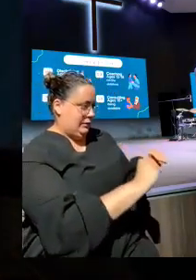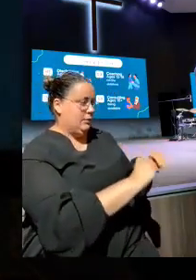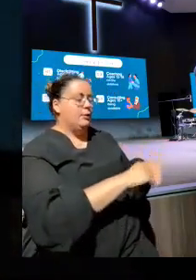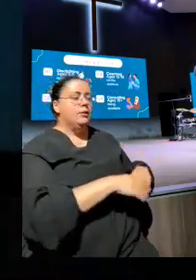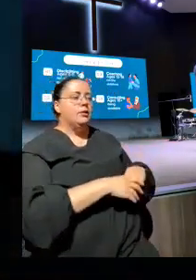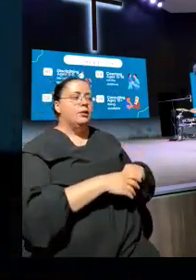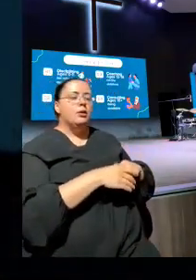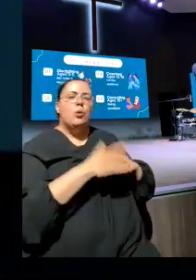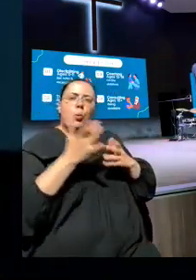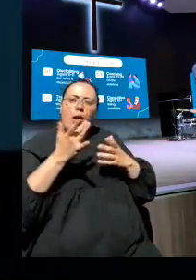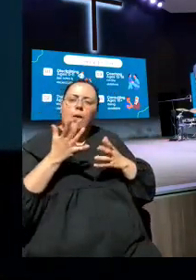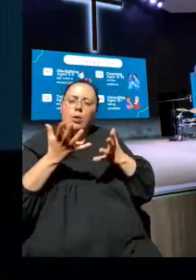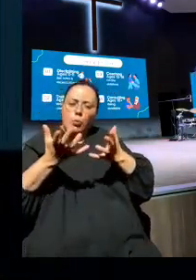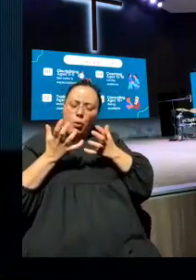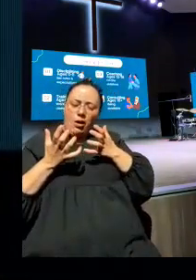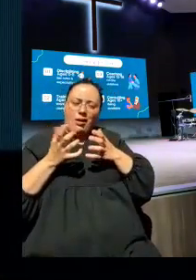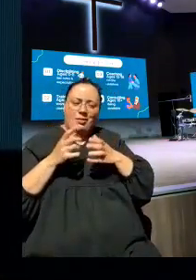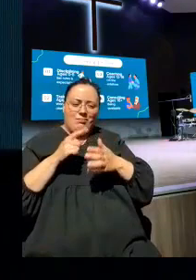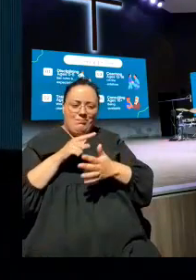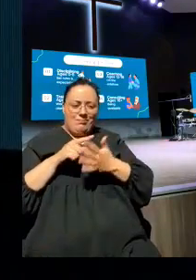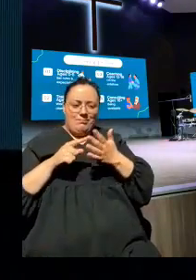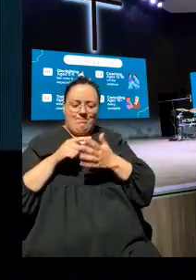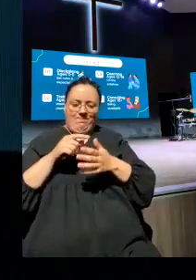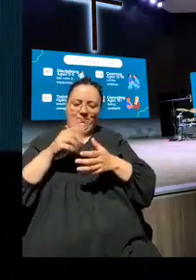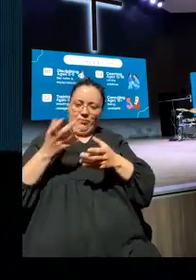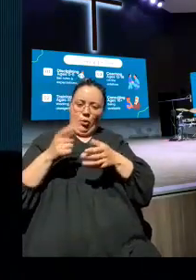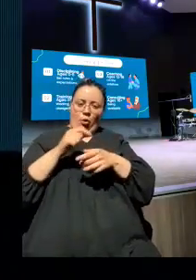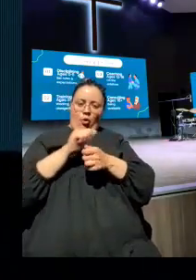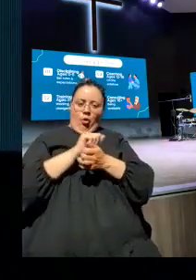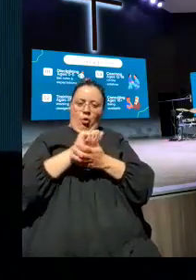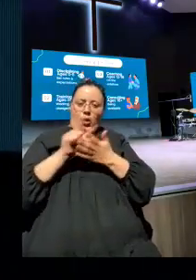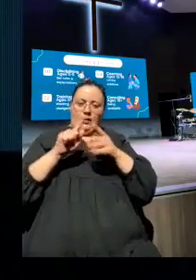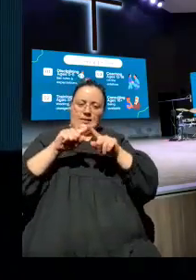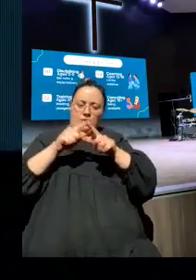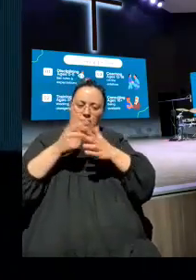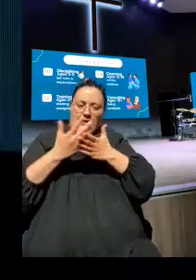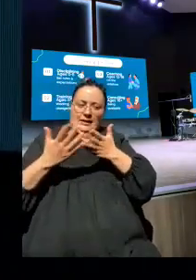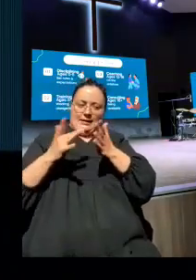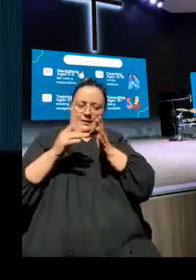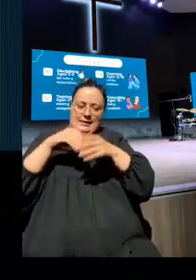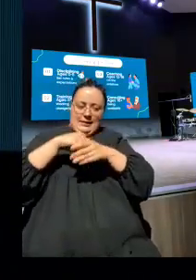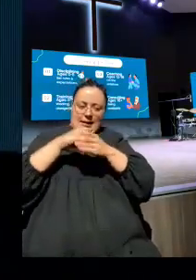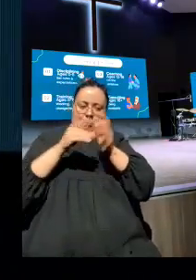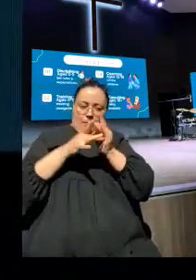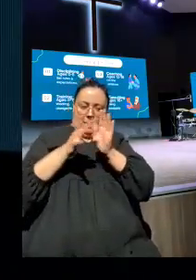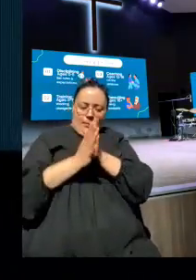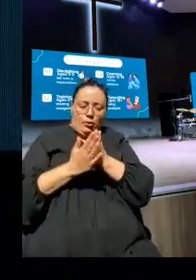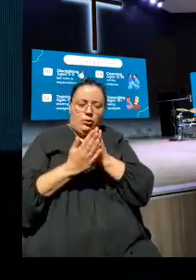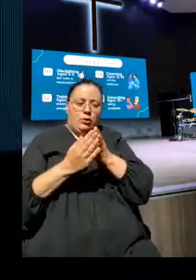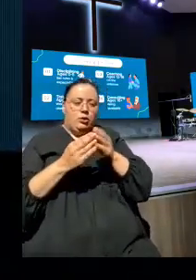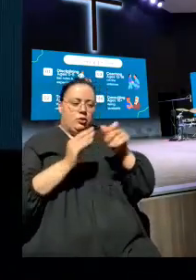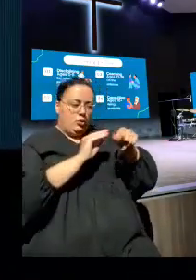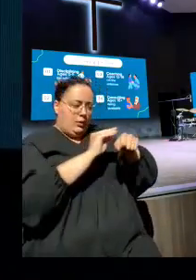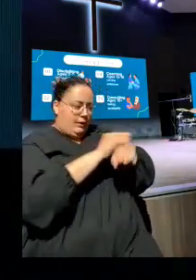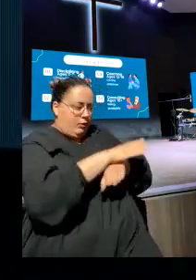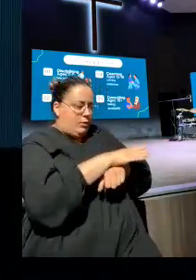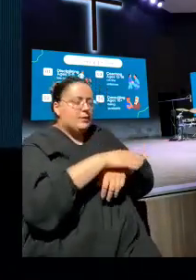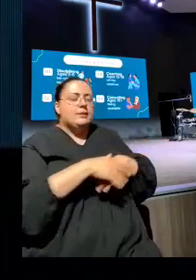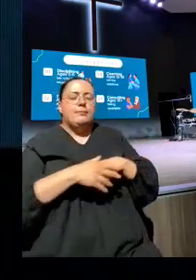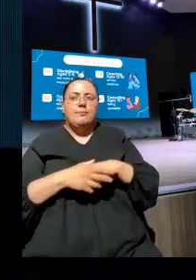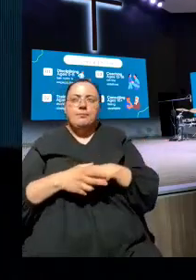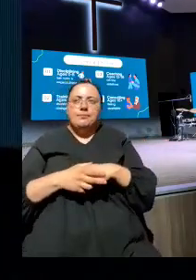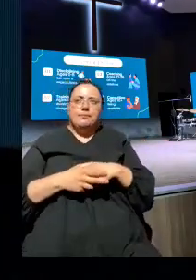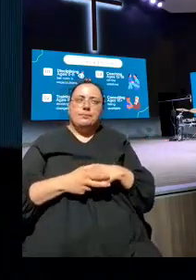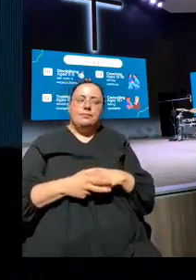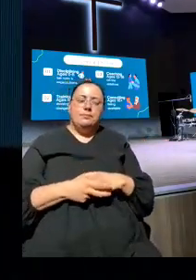what you're doing is you're training them to read the Bible. It has these, in the midst of the Bible, it has something called devotionals, where it will